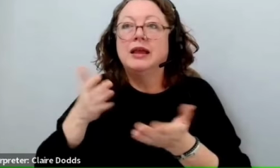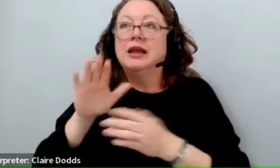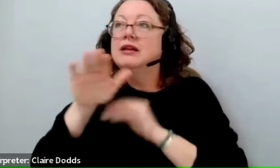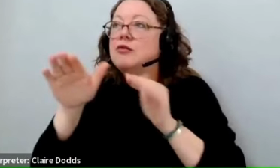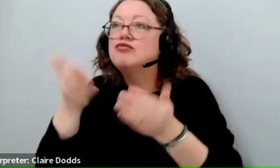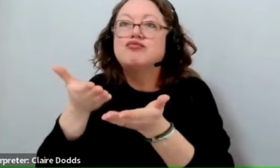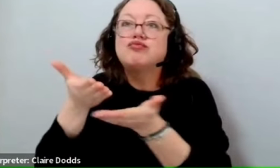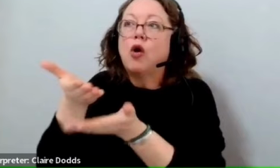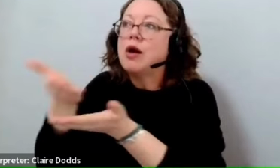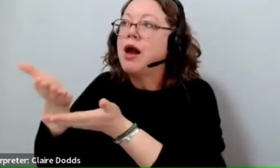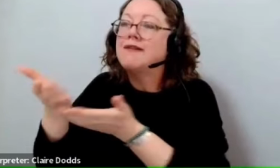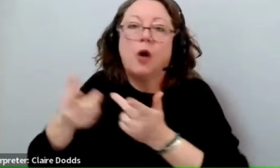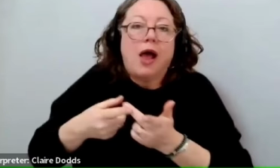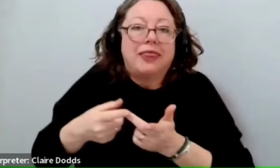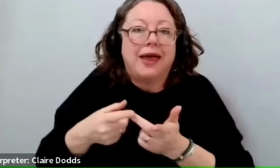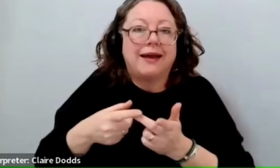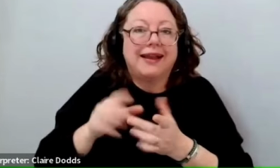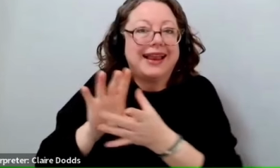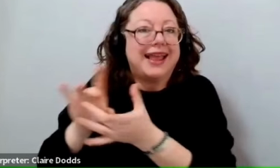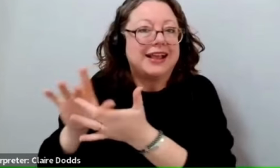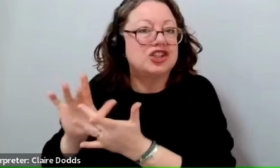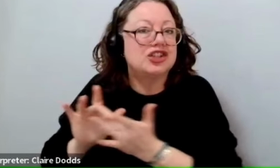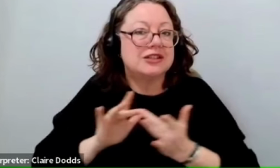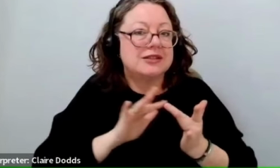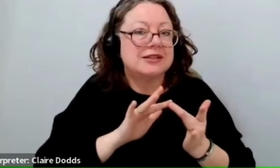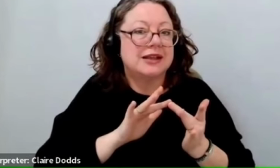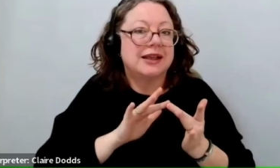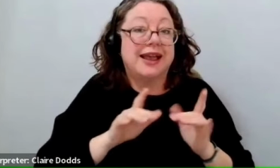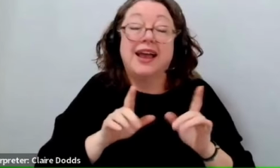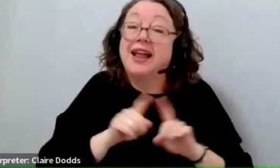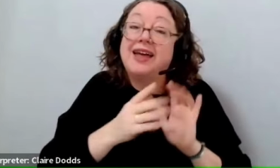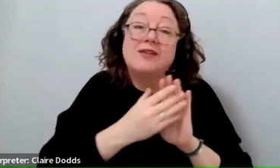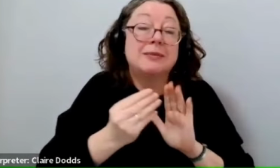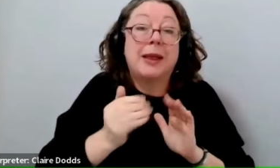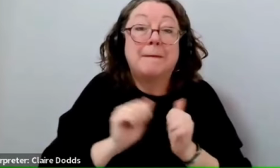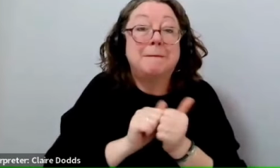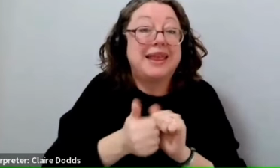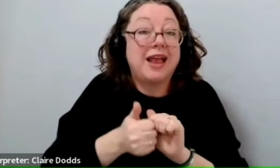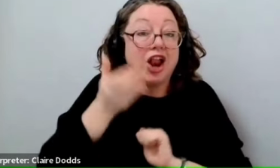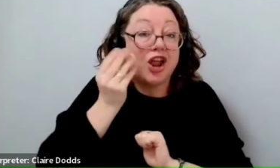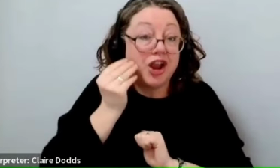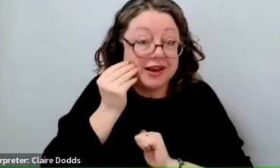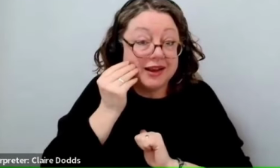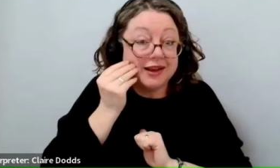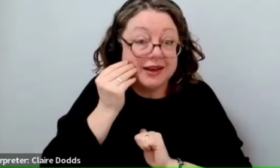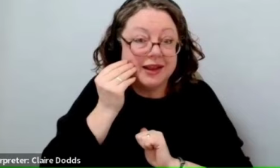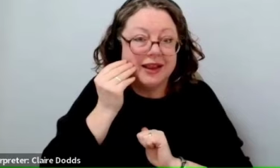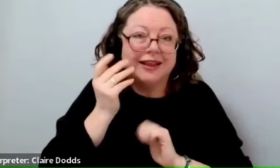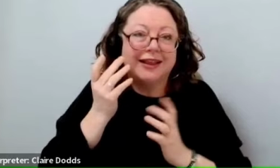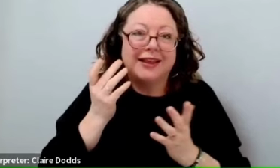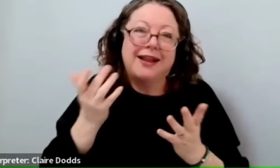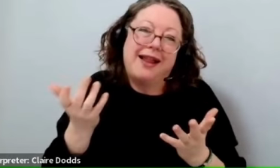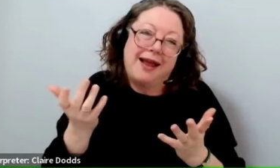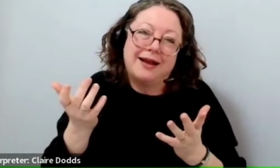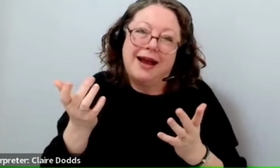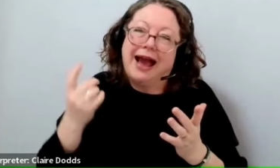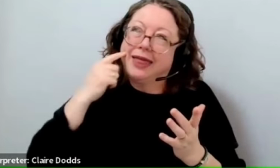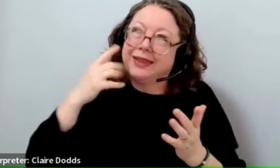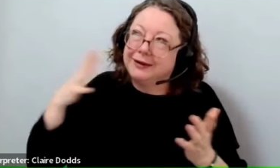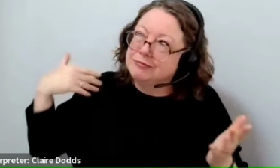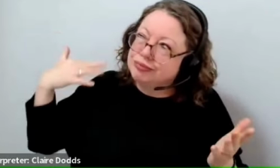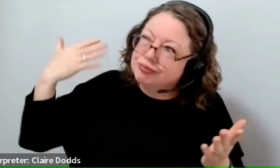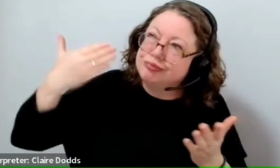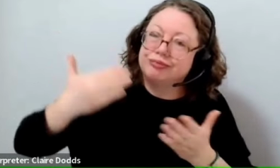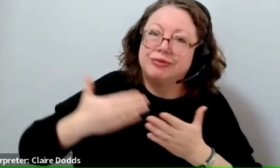able to broker further connections, so peer learning as well, because actually for such a long time across the sector there's been a lot of working